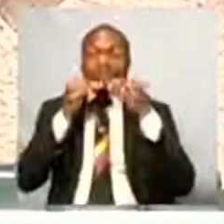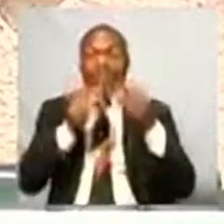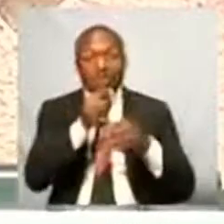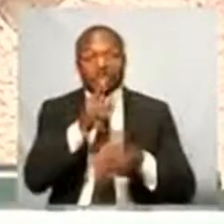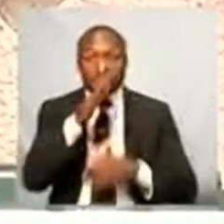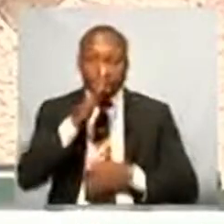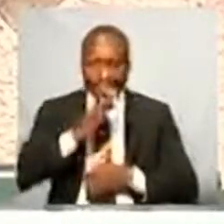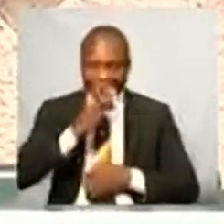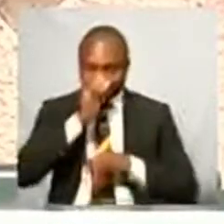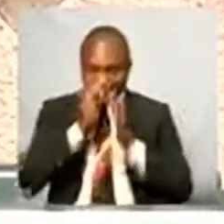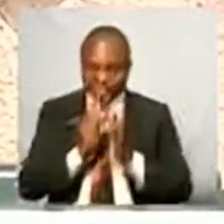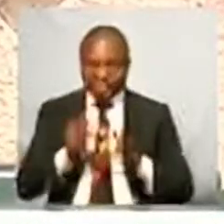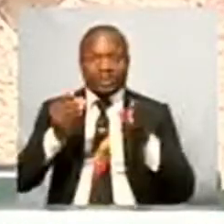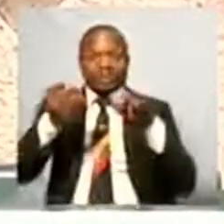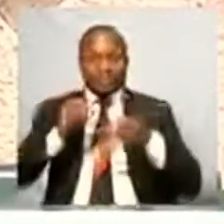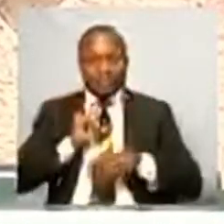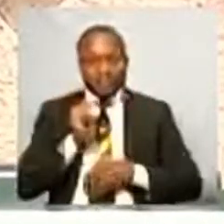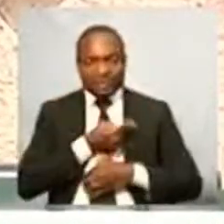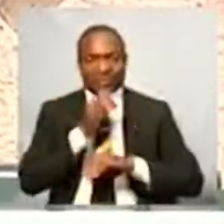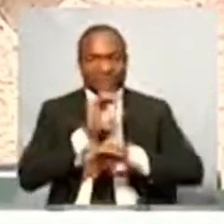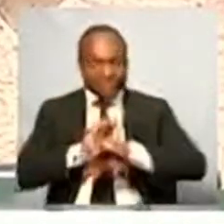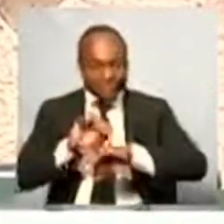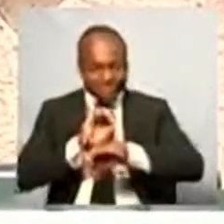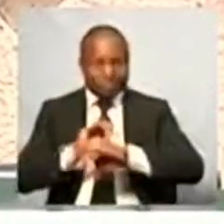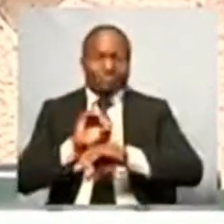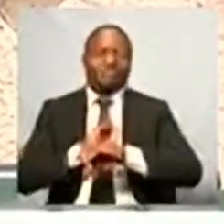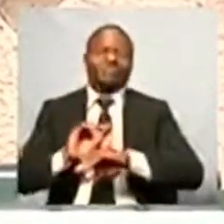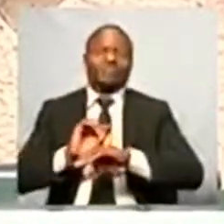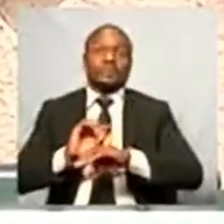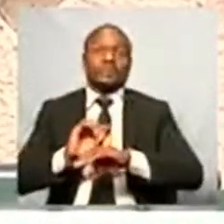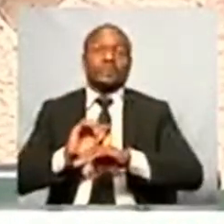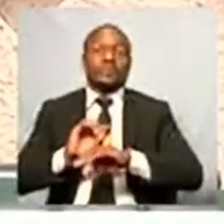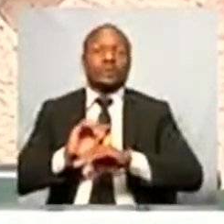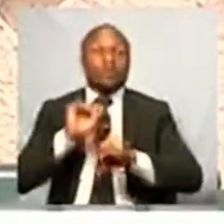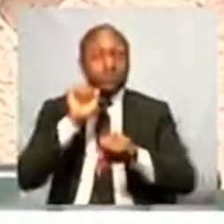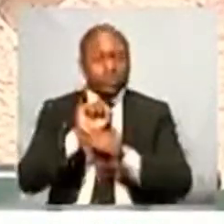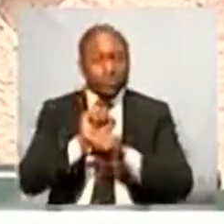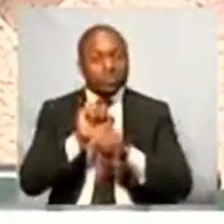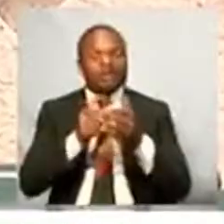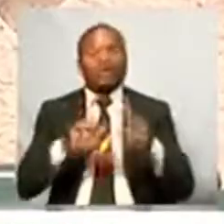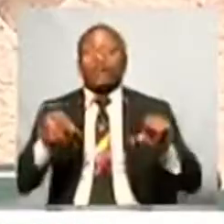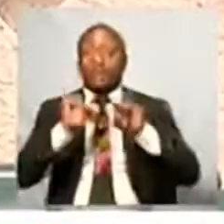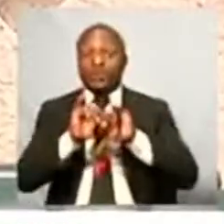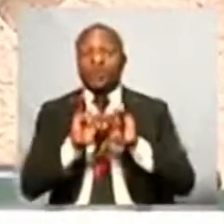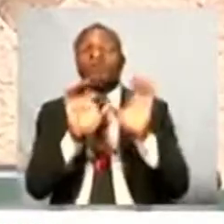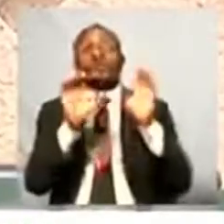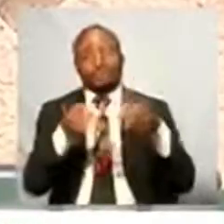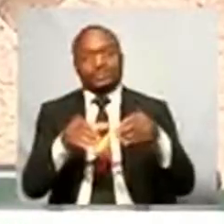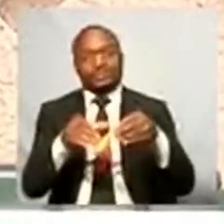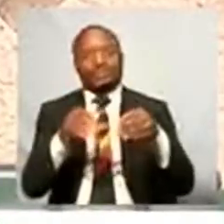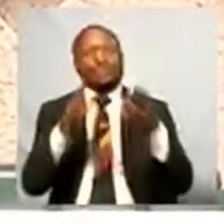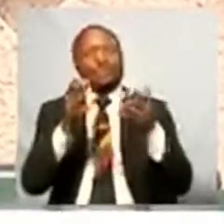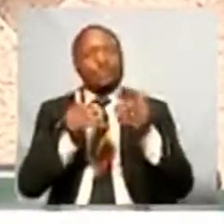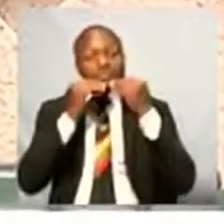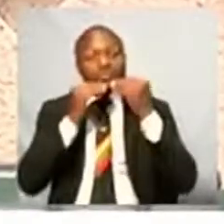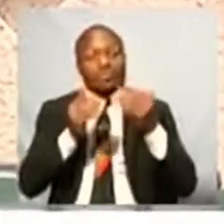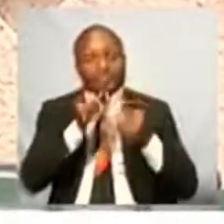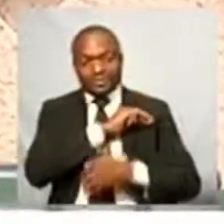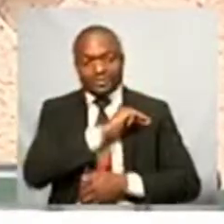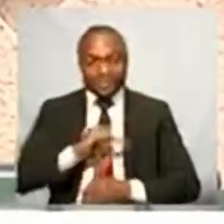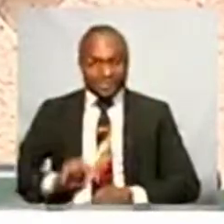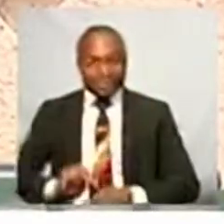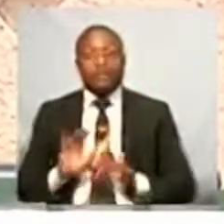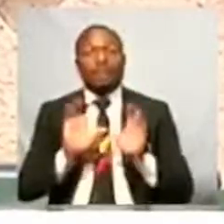Madam Speaker, for according us the opportunity to serve on this important committee. I also wish to thank the members